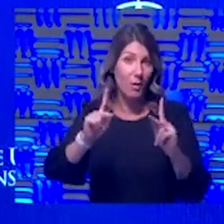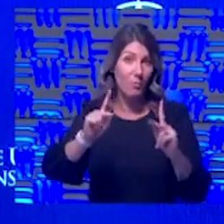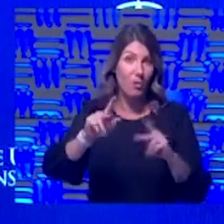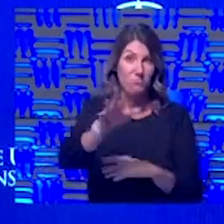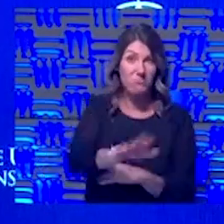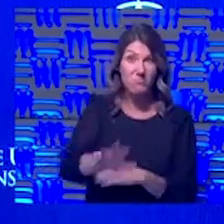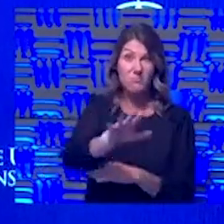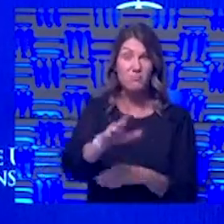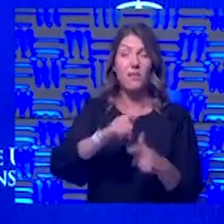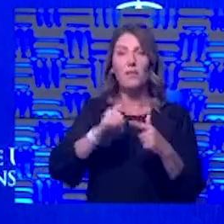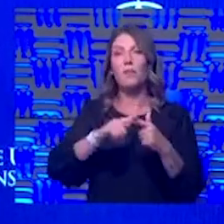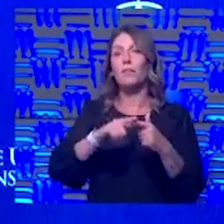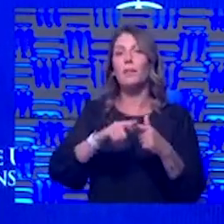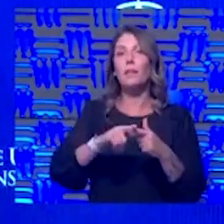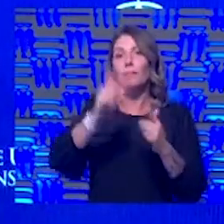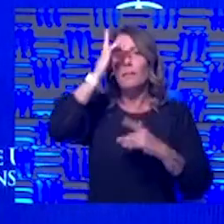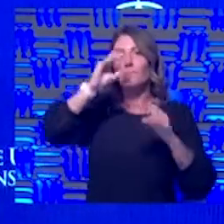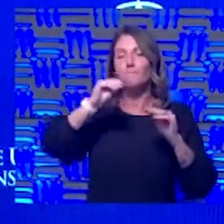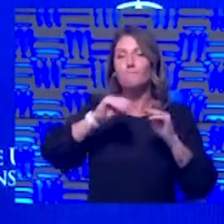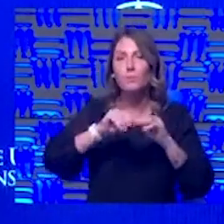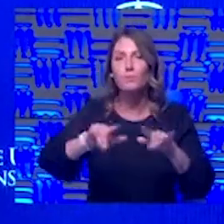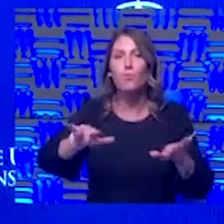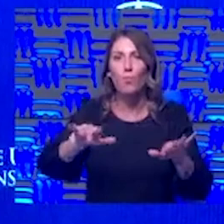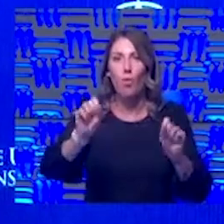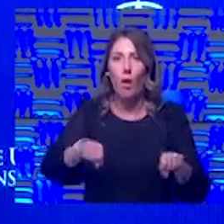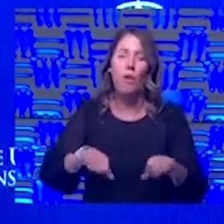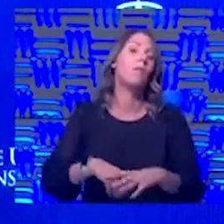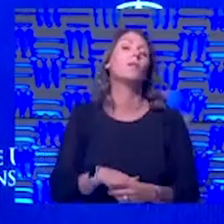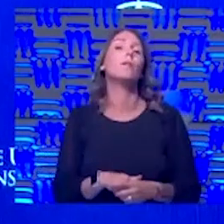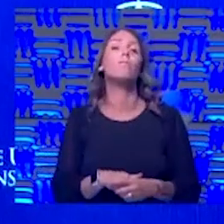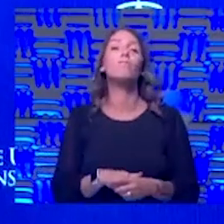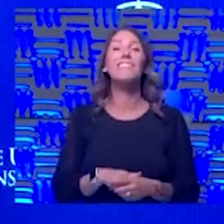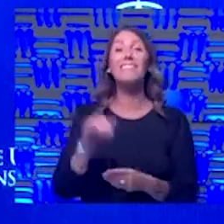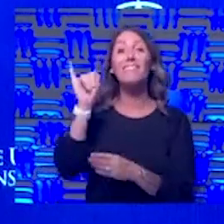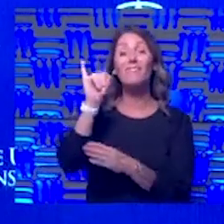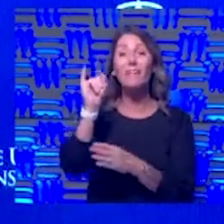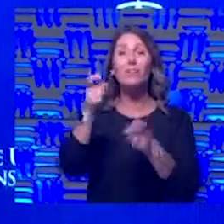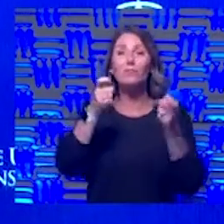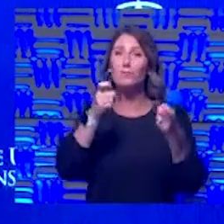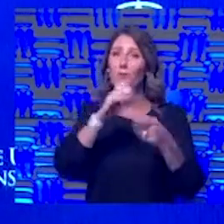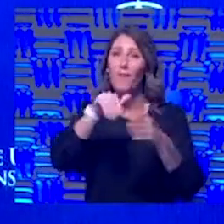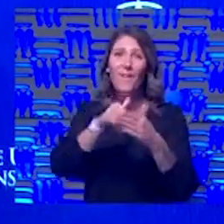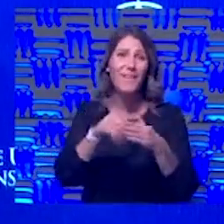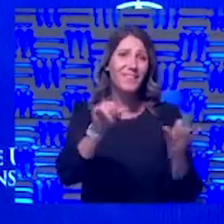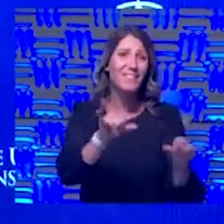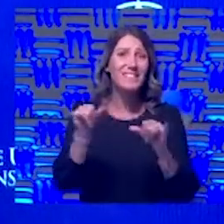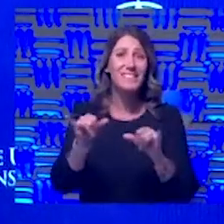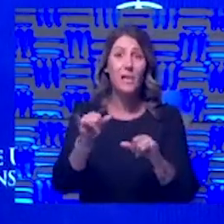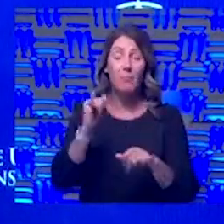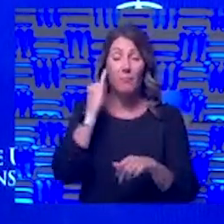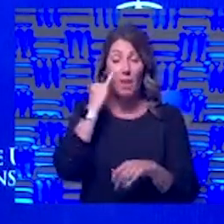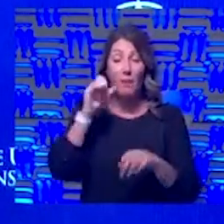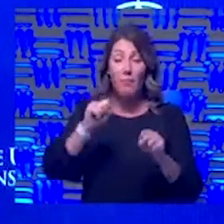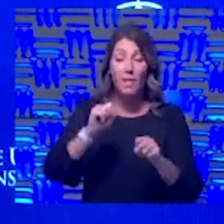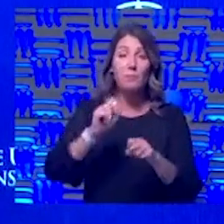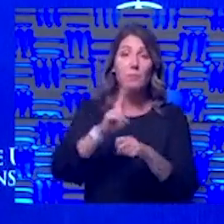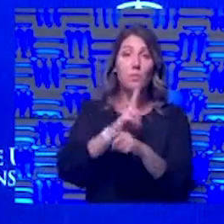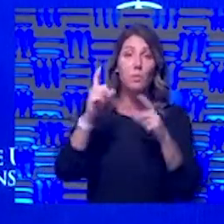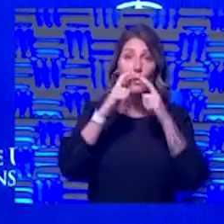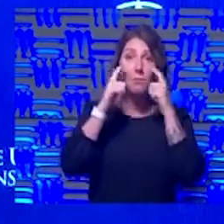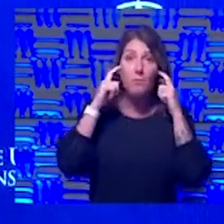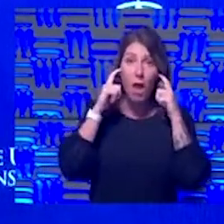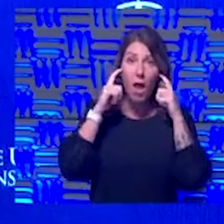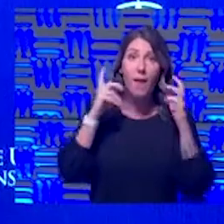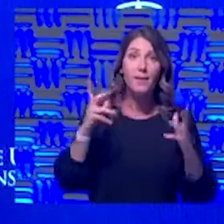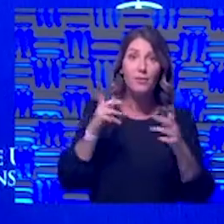diseases can spread. So I think the pillars of infection control are all still the correct ones, if possible. Wear a mask during the day. It's not going to build up